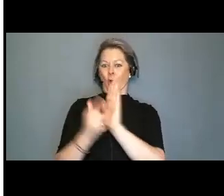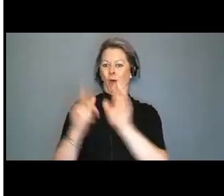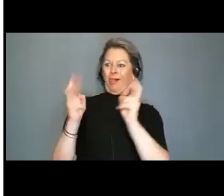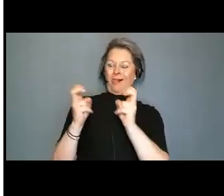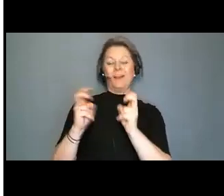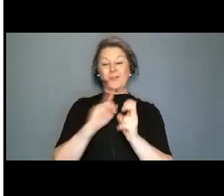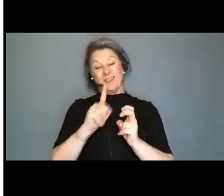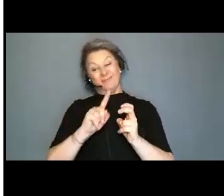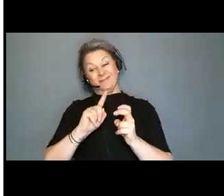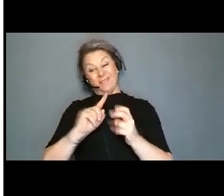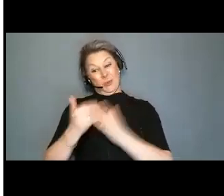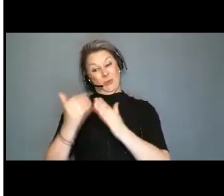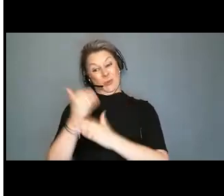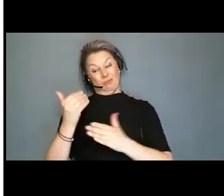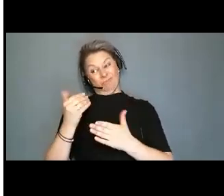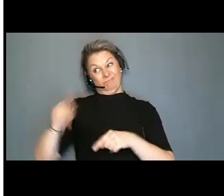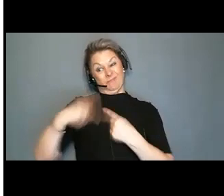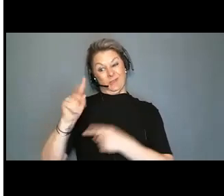piece of legislation in the province.